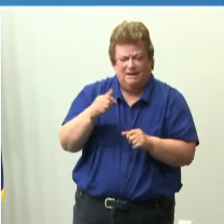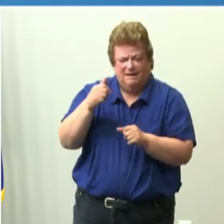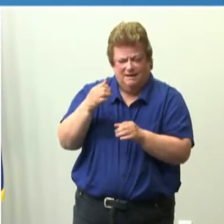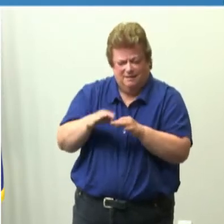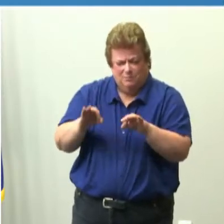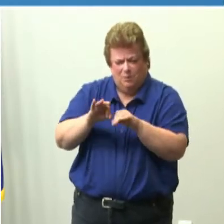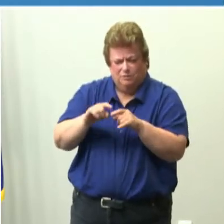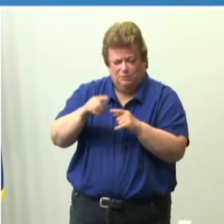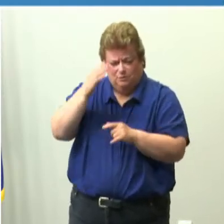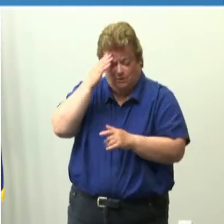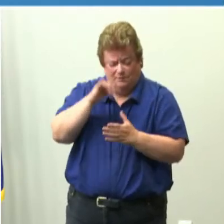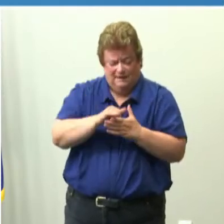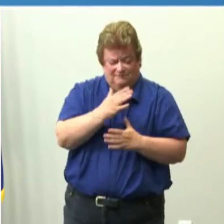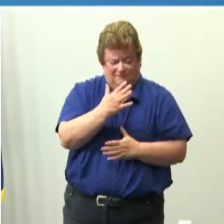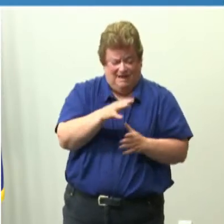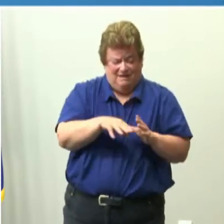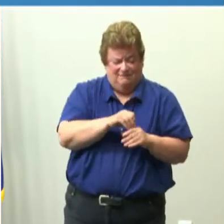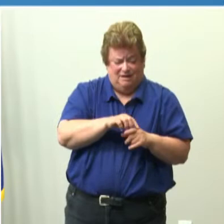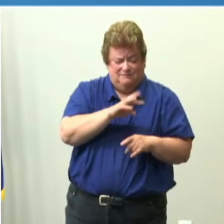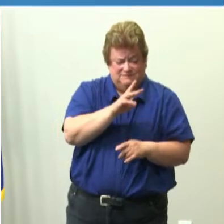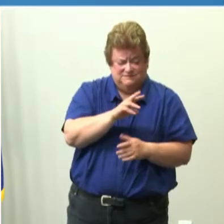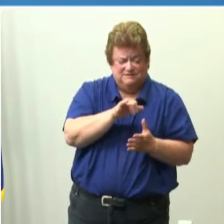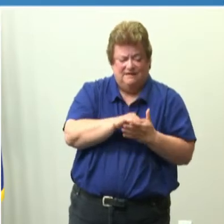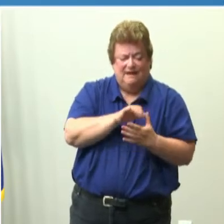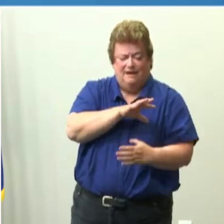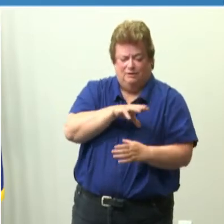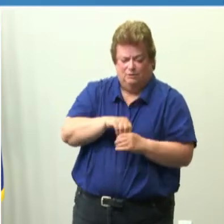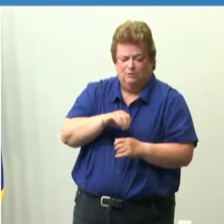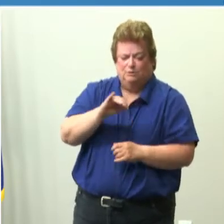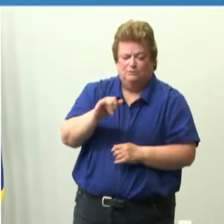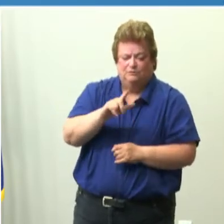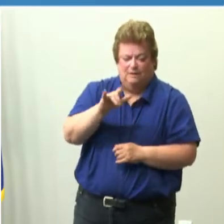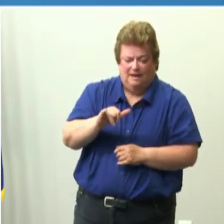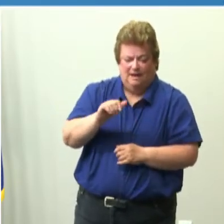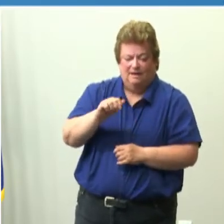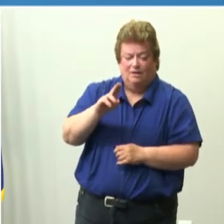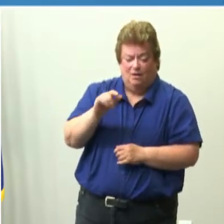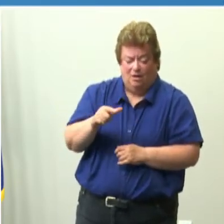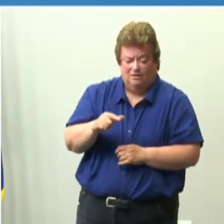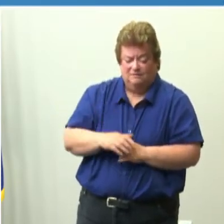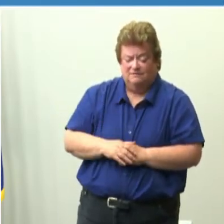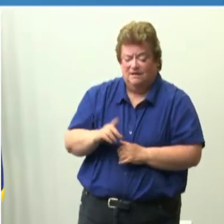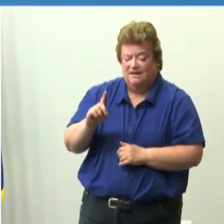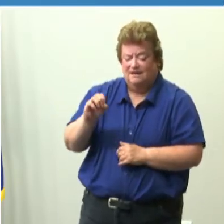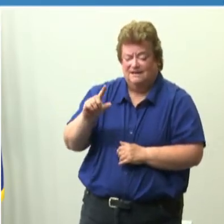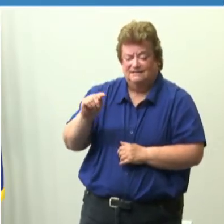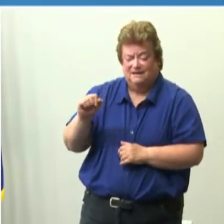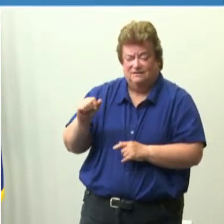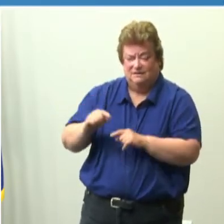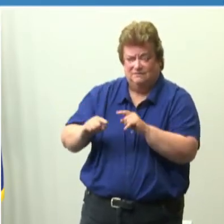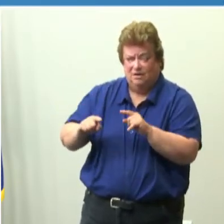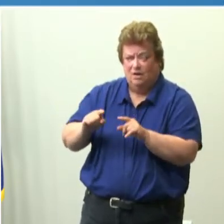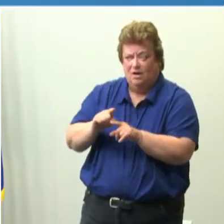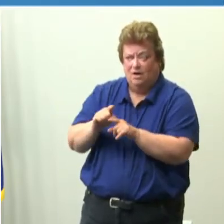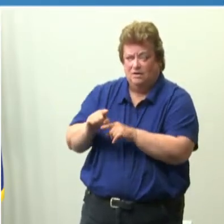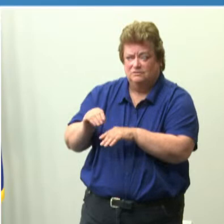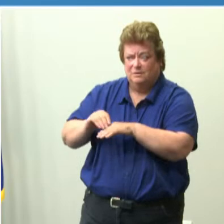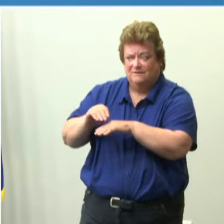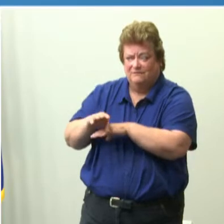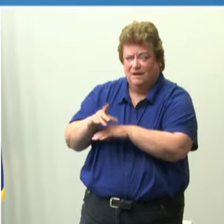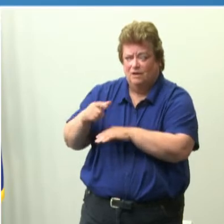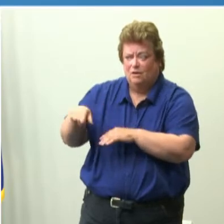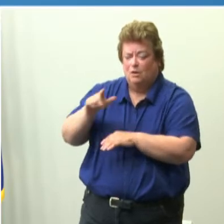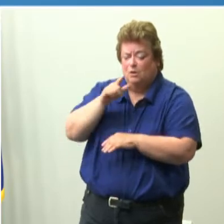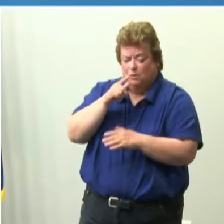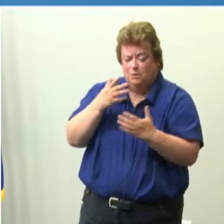of those 6 deaths occurred in July and August. The Delta variant is also affecting some who are